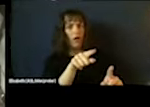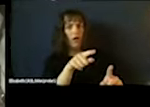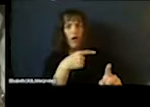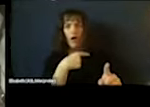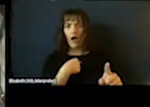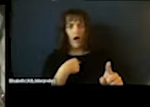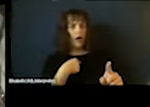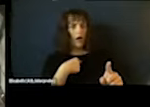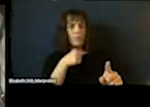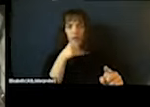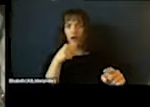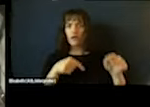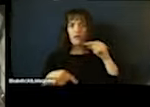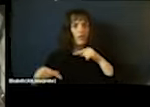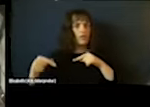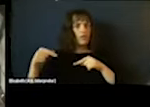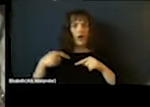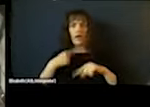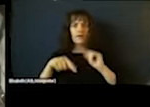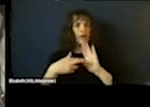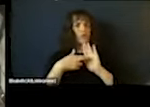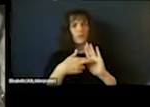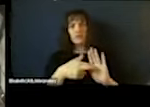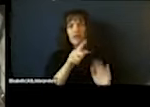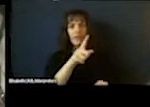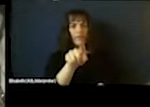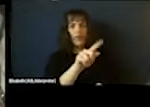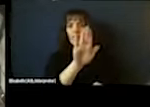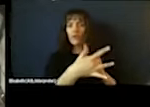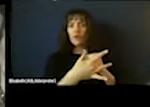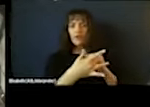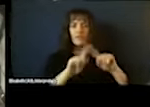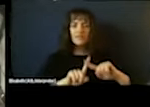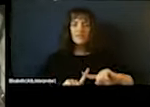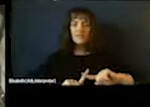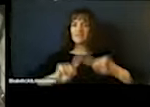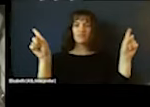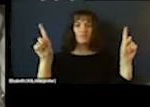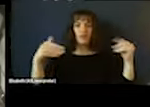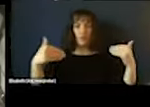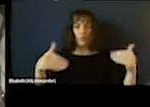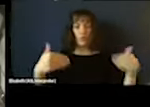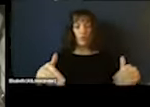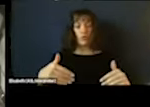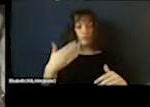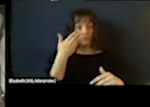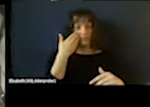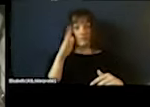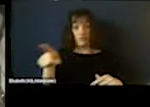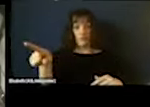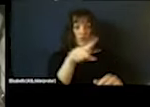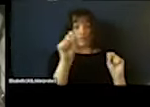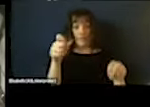their technology and their things are totally different. And then I realized that instead of I don't know if you can see or not, but I